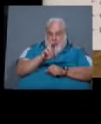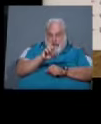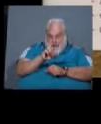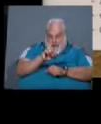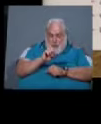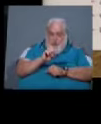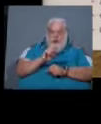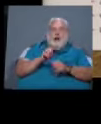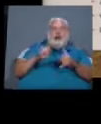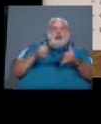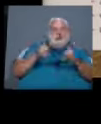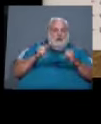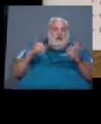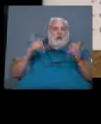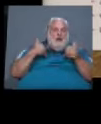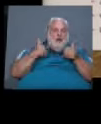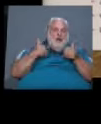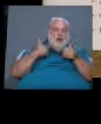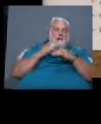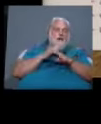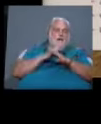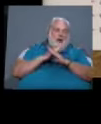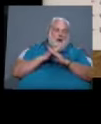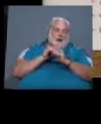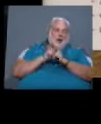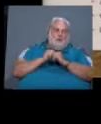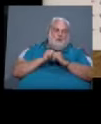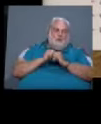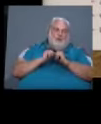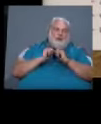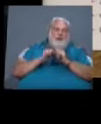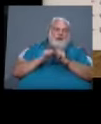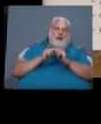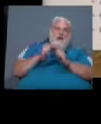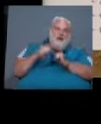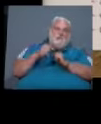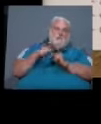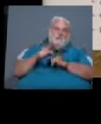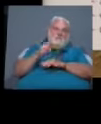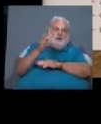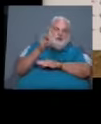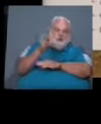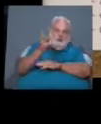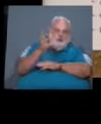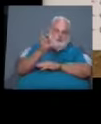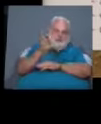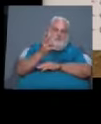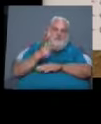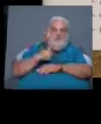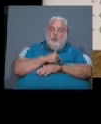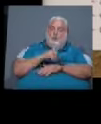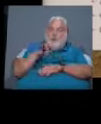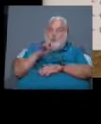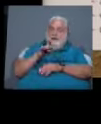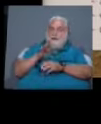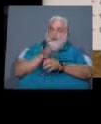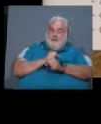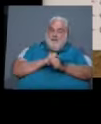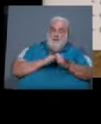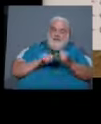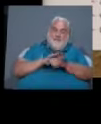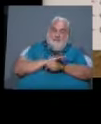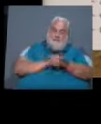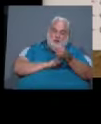winter, those would act as a barrier. And again, we did receive support not